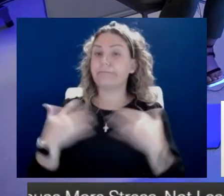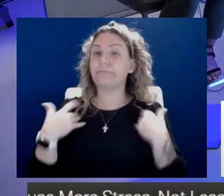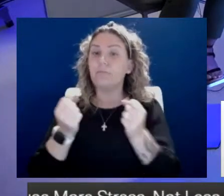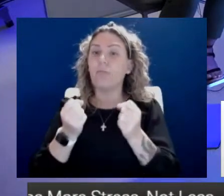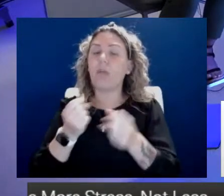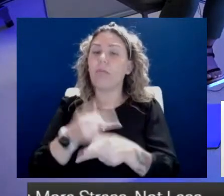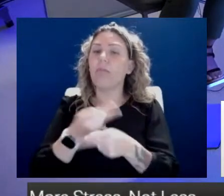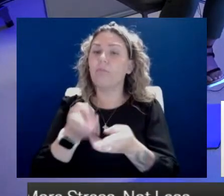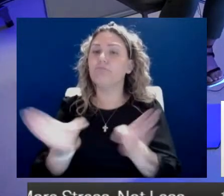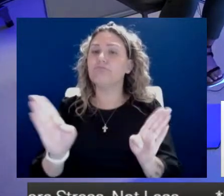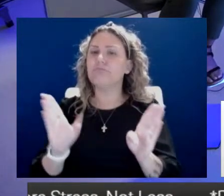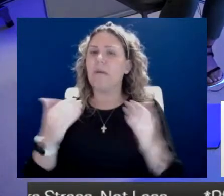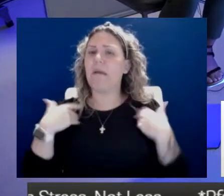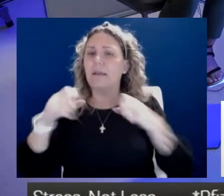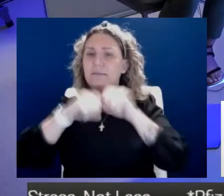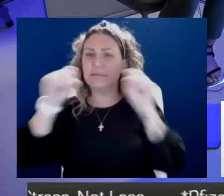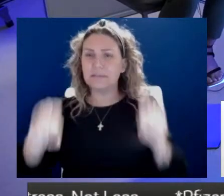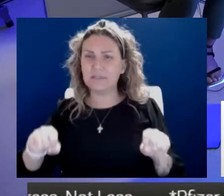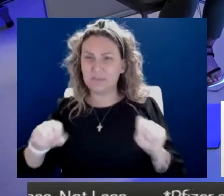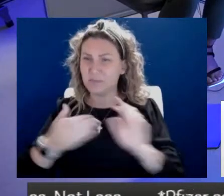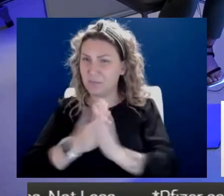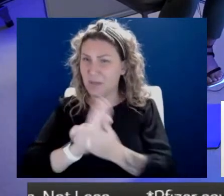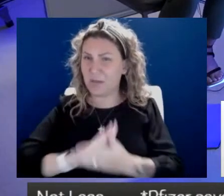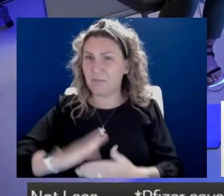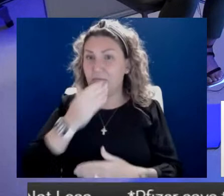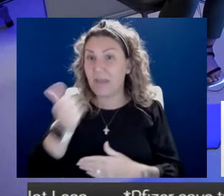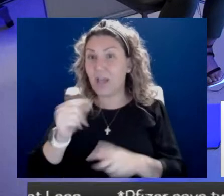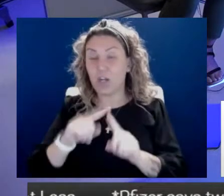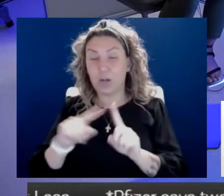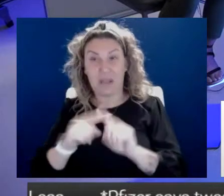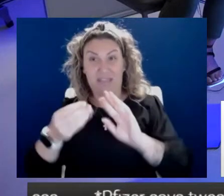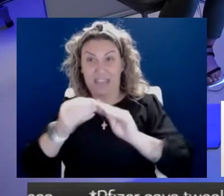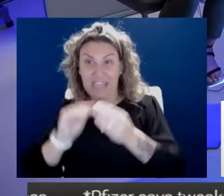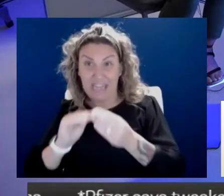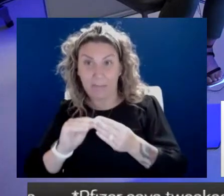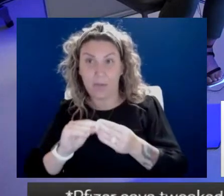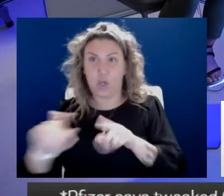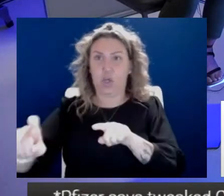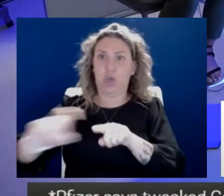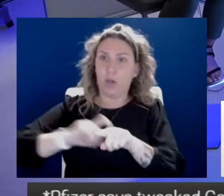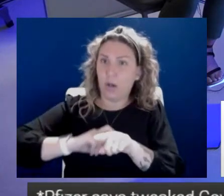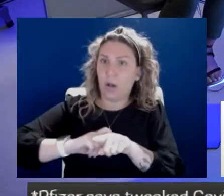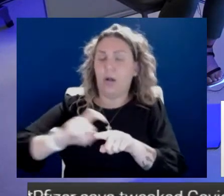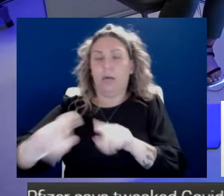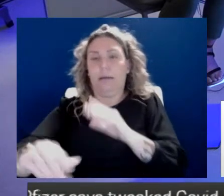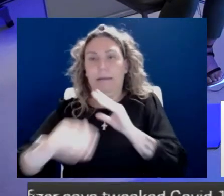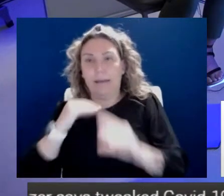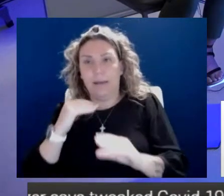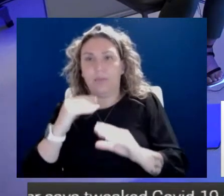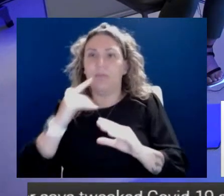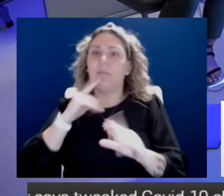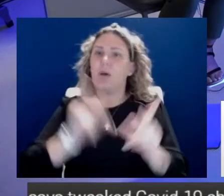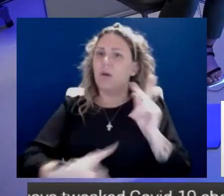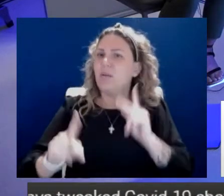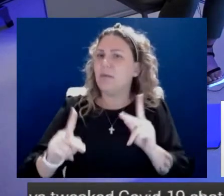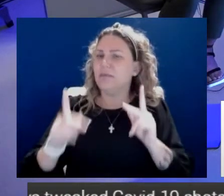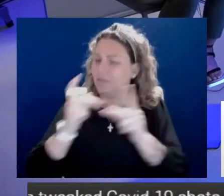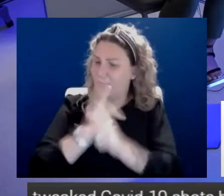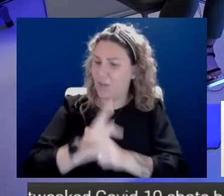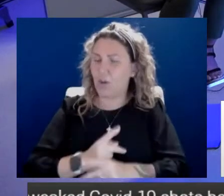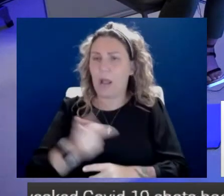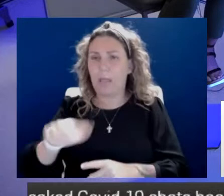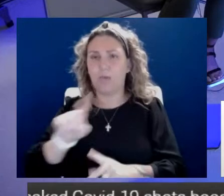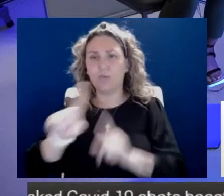the country have just gotten better at making it easy? But here's the number. If you have a question, email me, call me here so that people can navigate through those questions that they have. Do you think it's